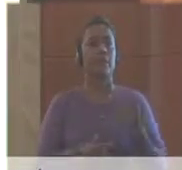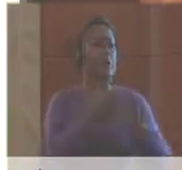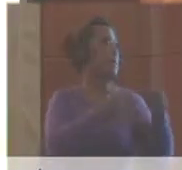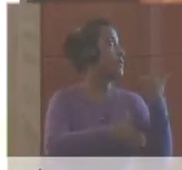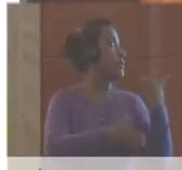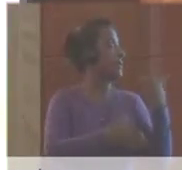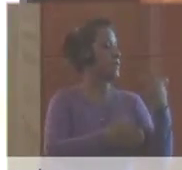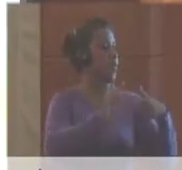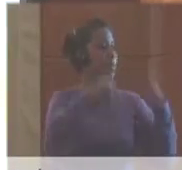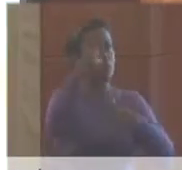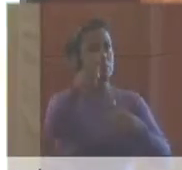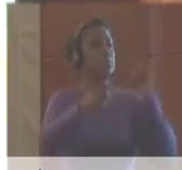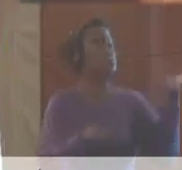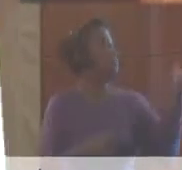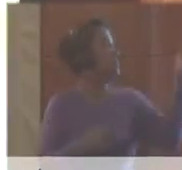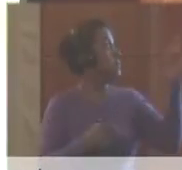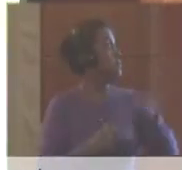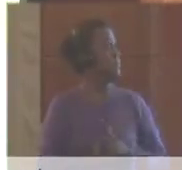else?